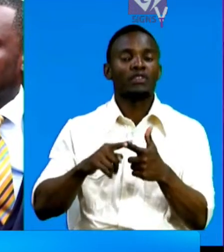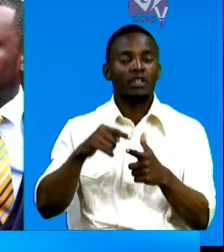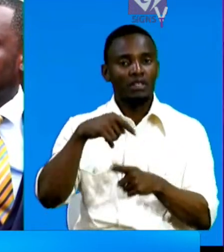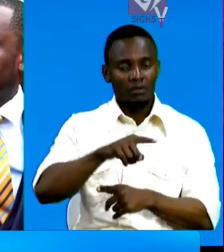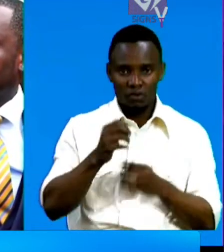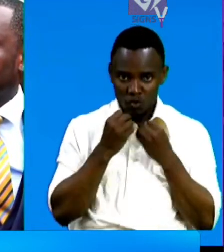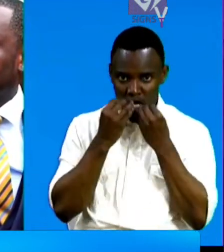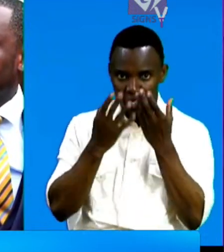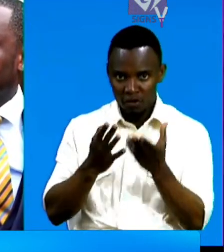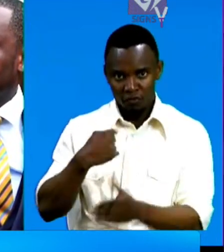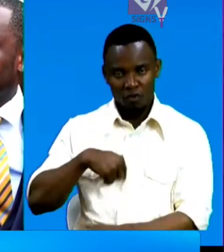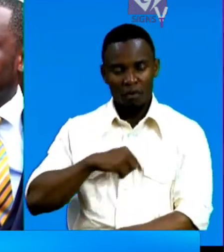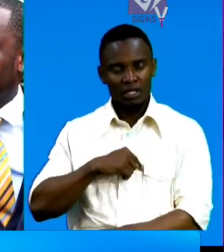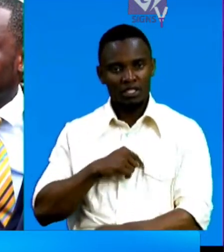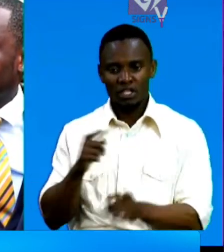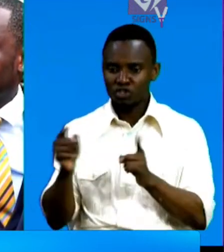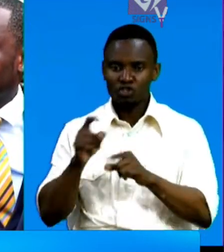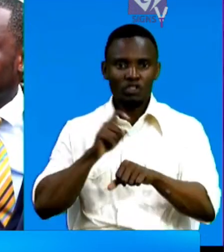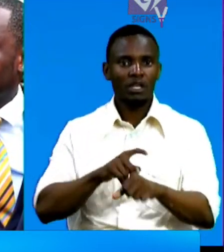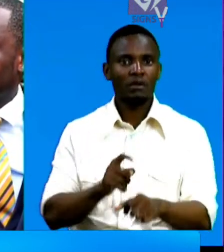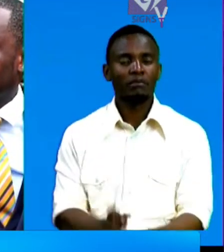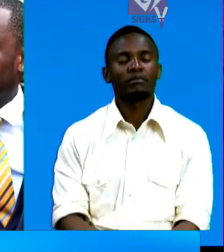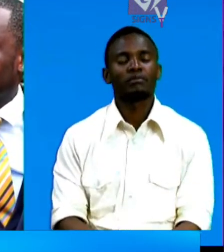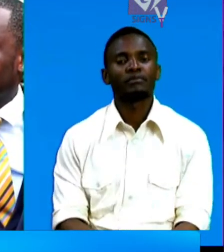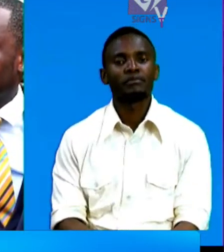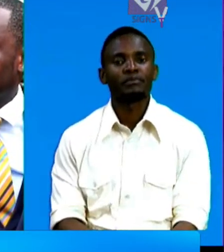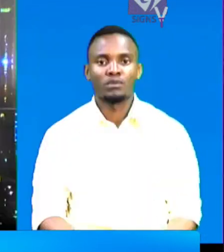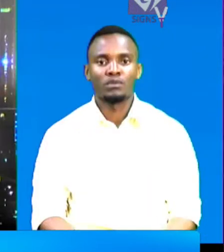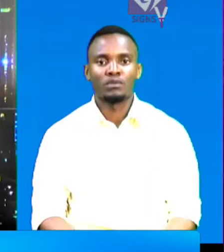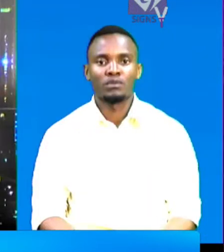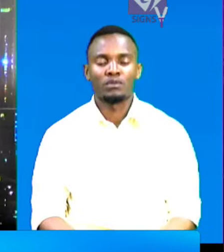us within a short time.